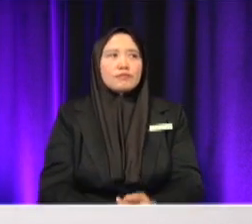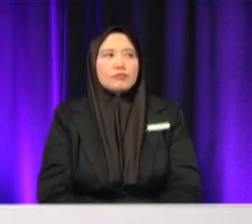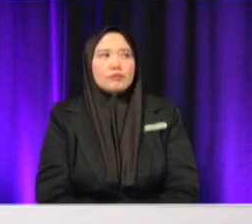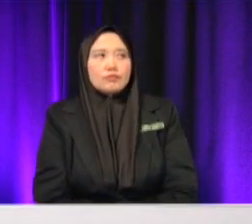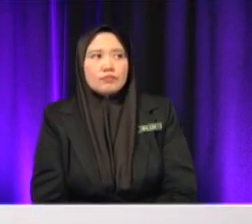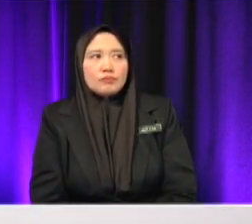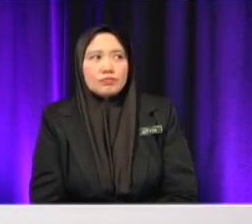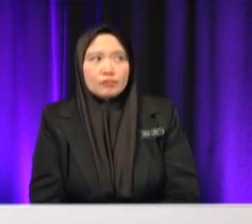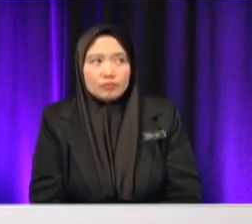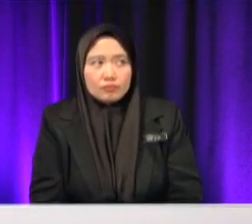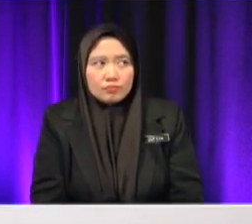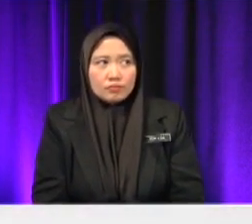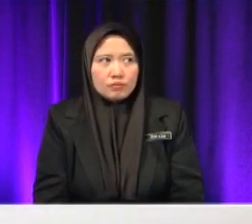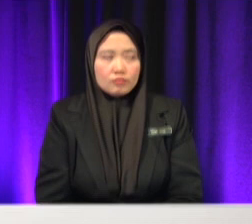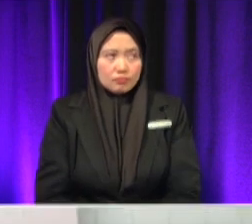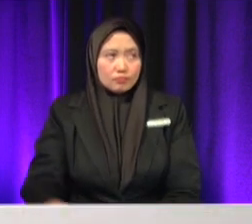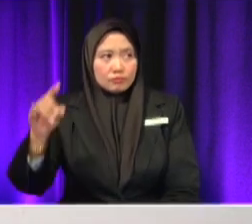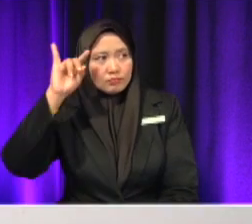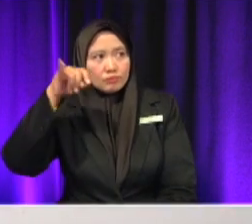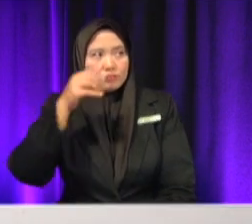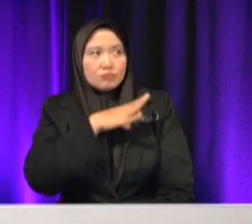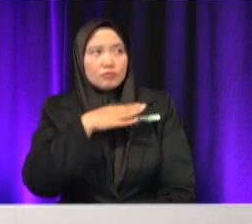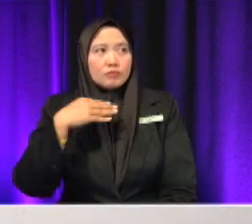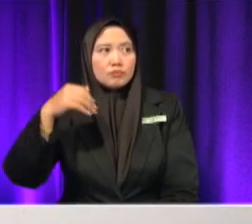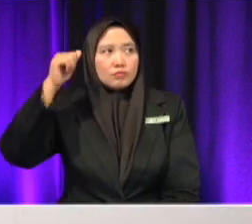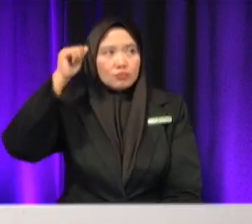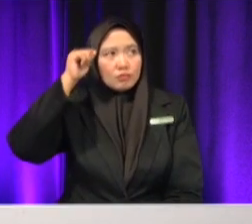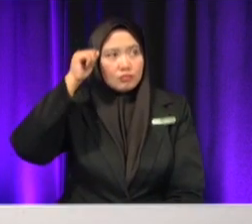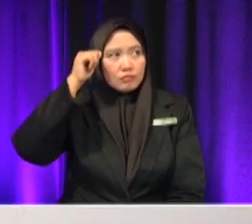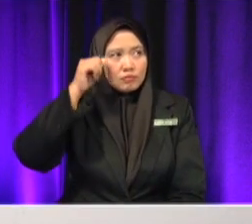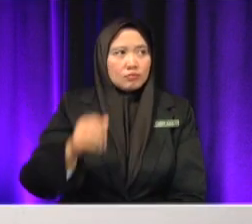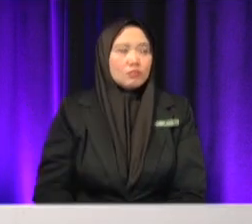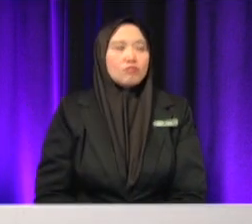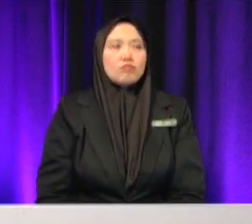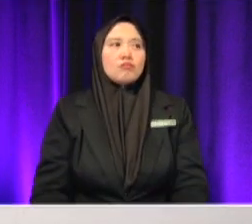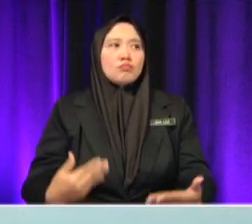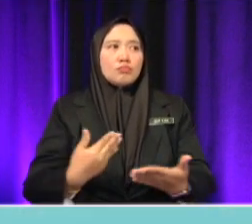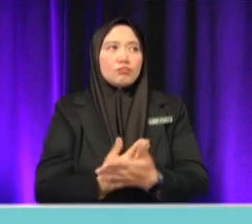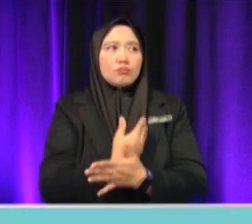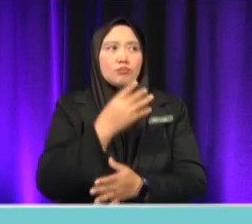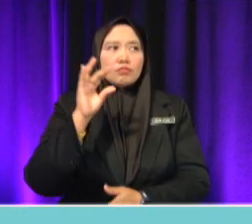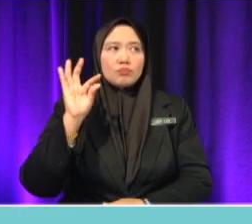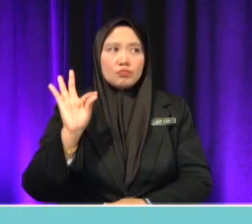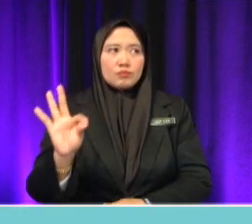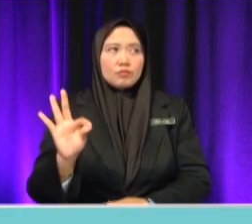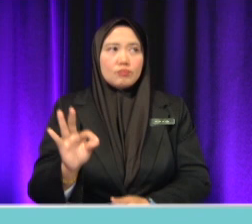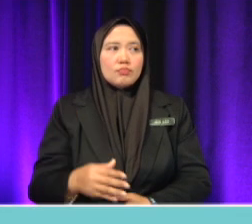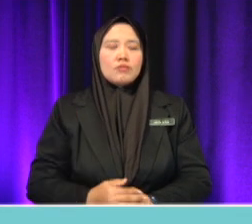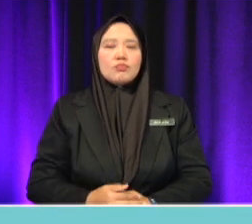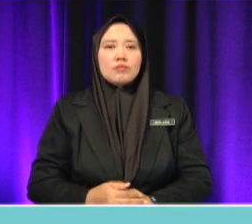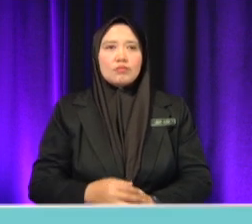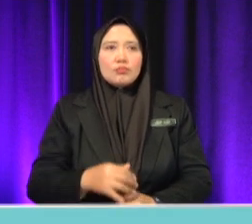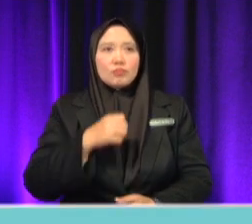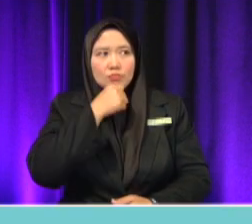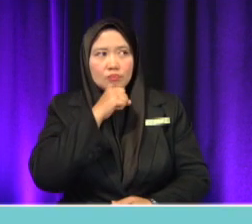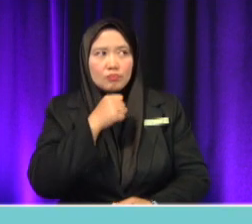Janine Ricaire and Aileen Livingstone were just 9 years old in 1999 when they saw the rainforest disappearing from their beloved home in